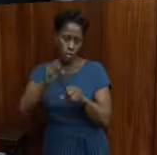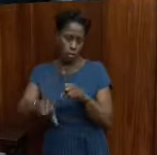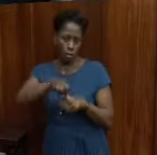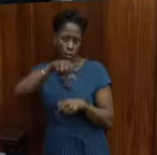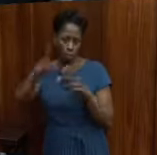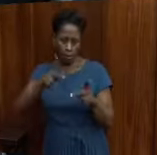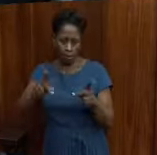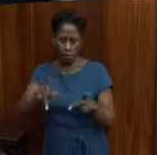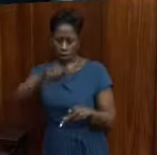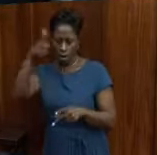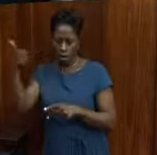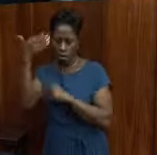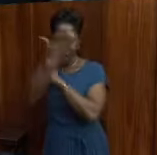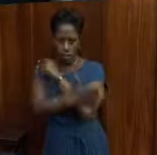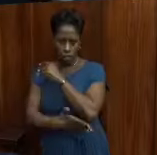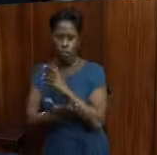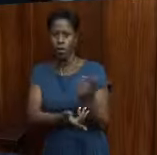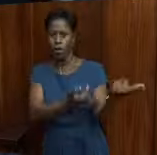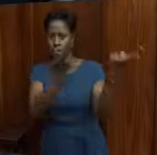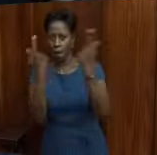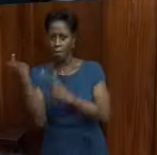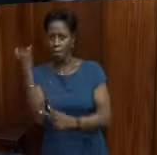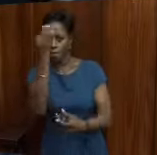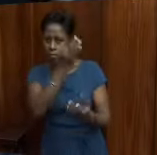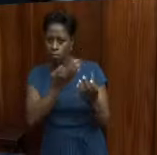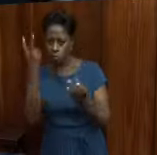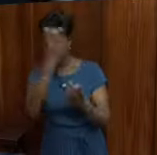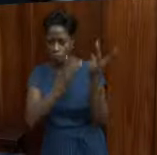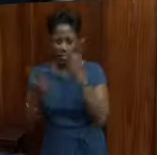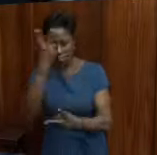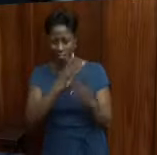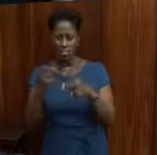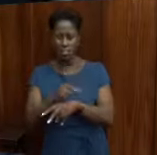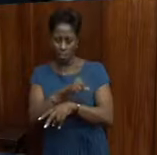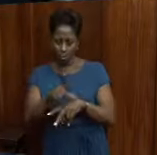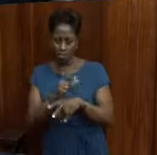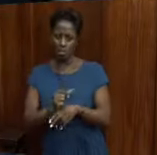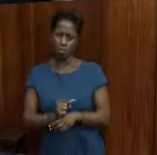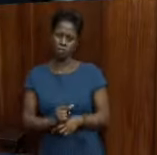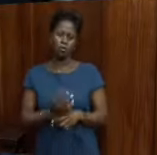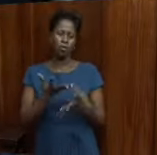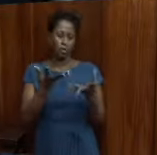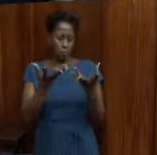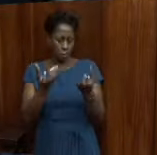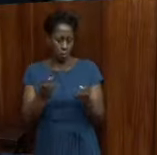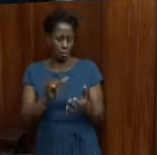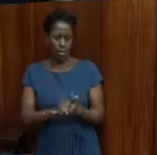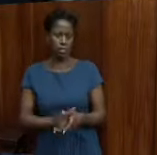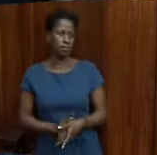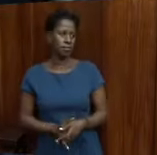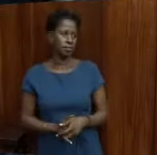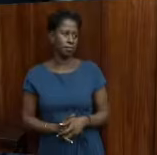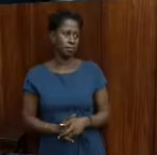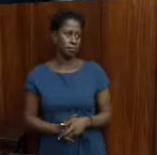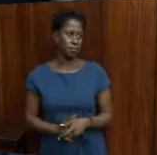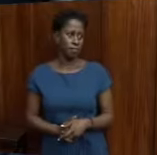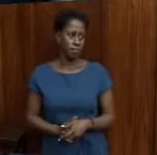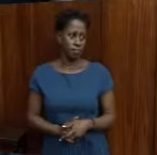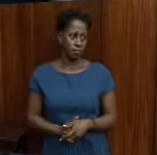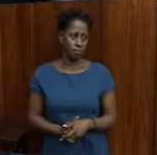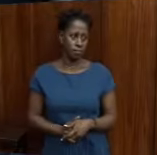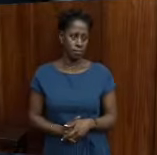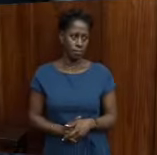we'll undertake carefully executed year-round niche market campaigns distributed via social media and